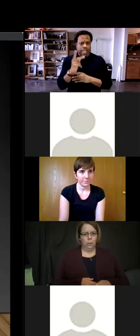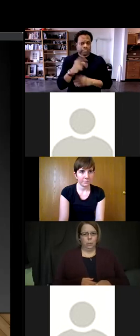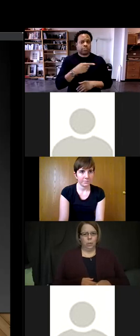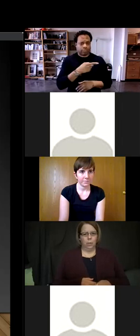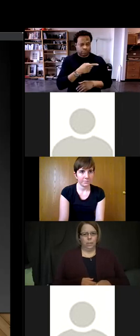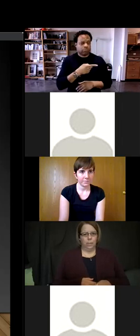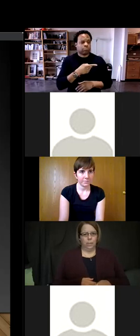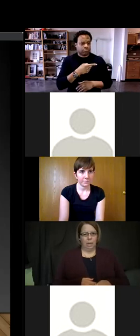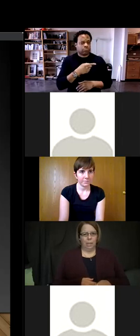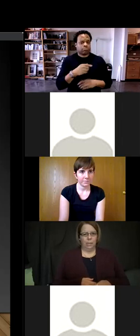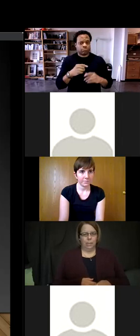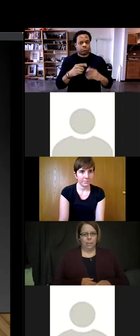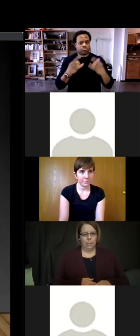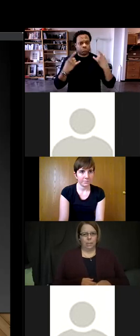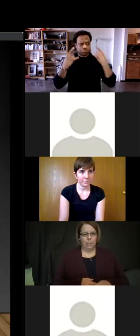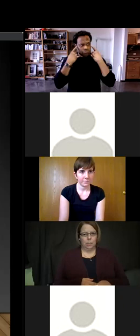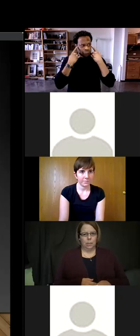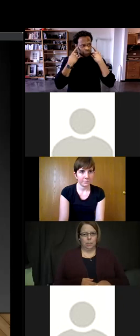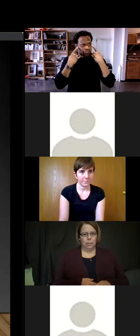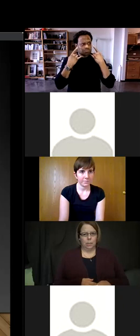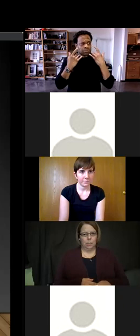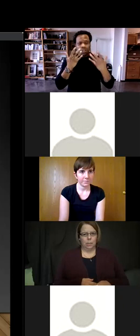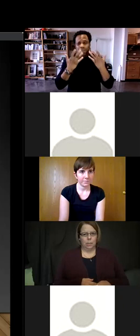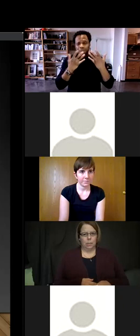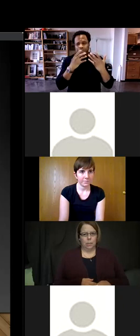The first one is a clear mask.